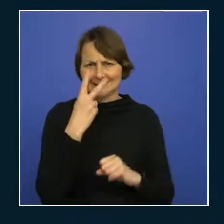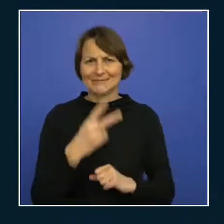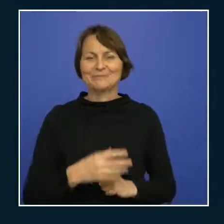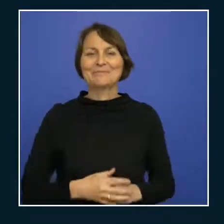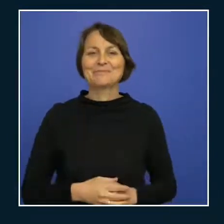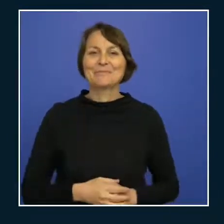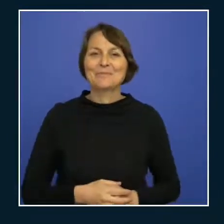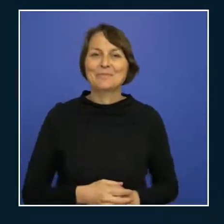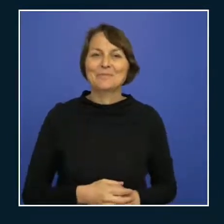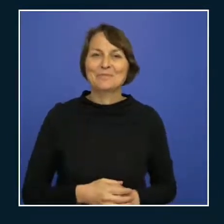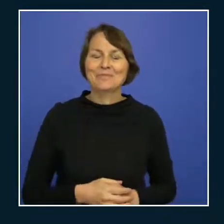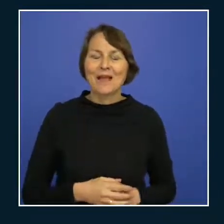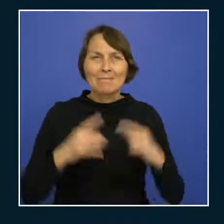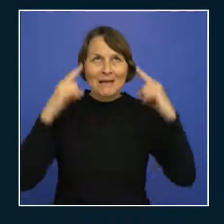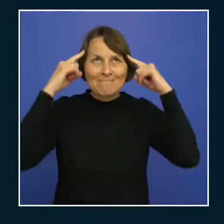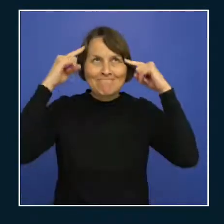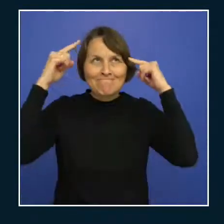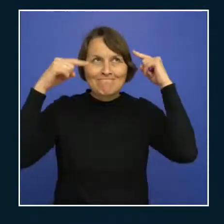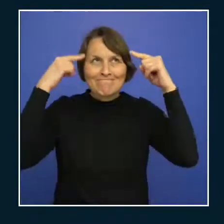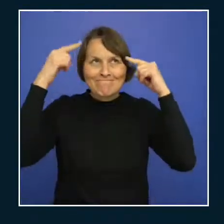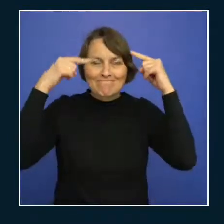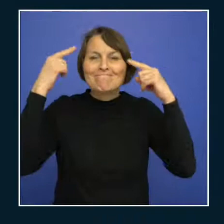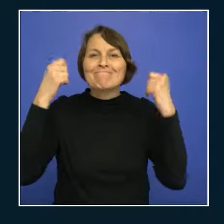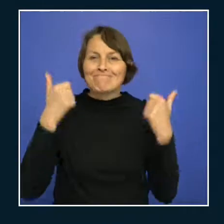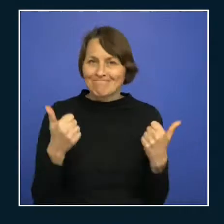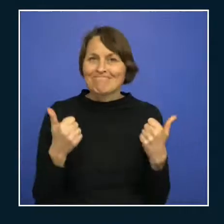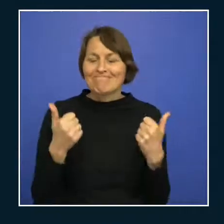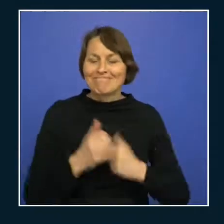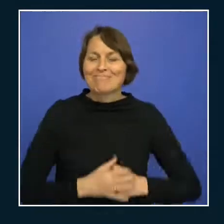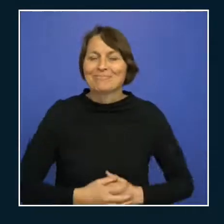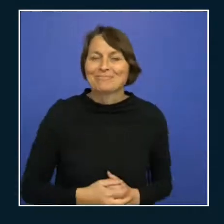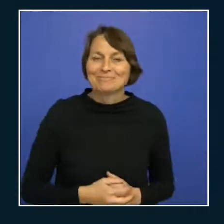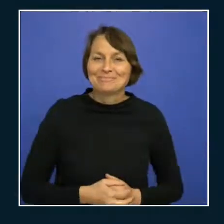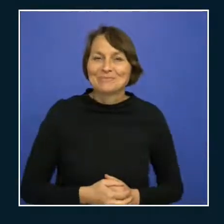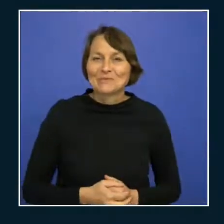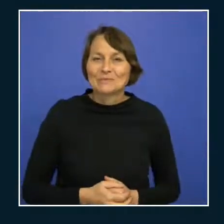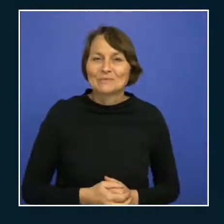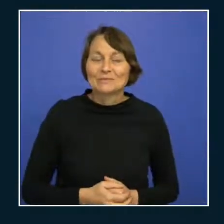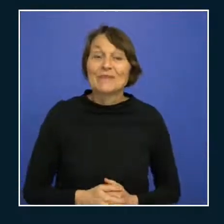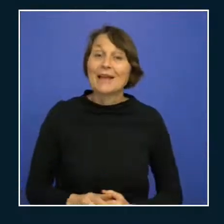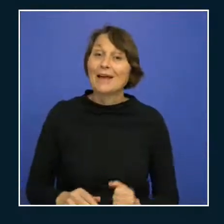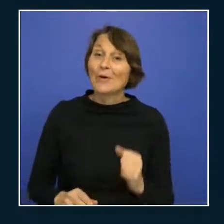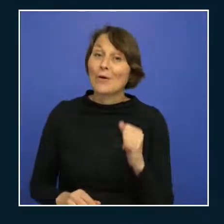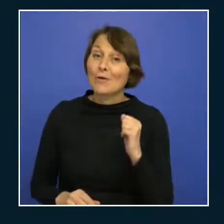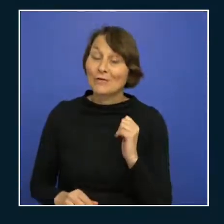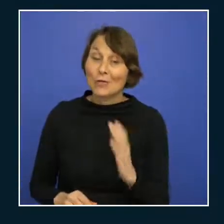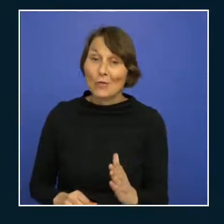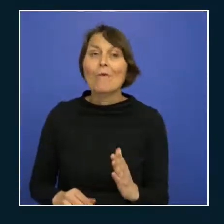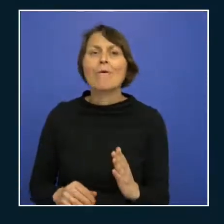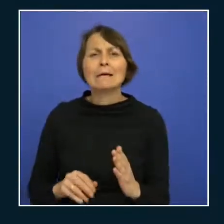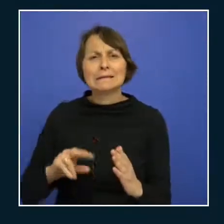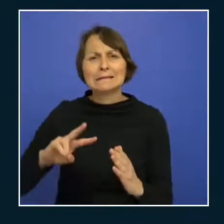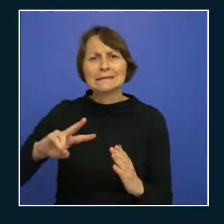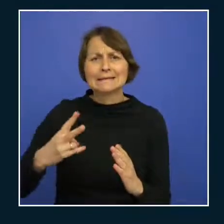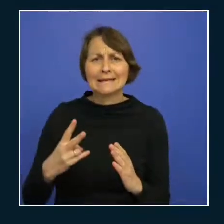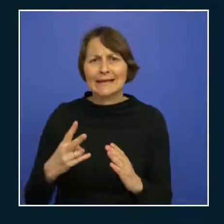one, I'm still processing that one, I think. And of course the second session was a bit